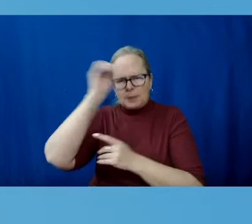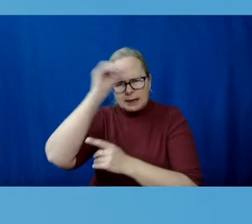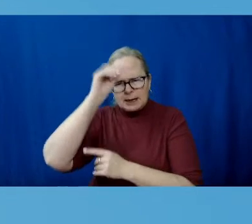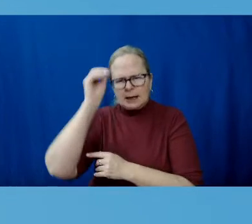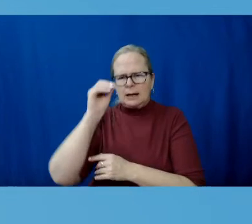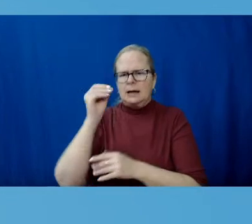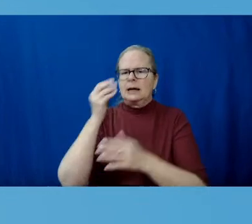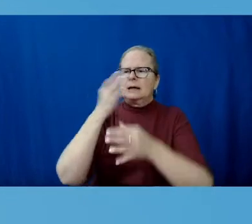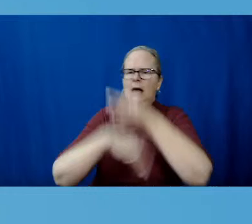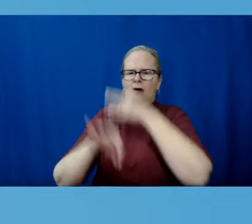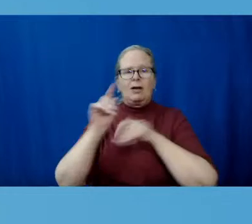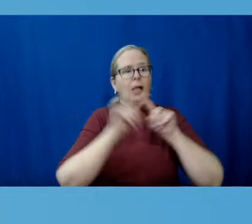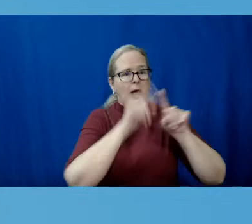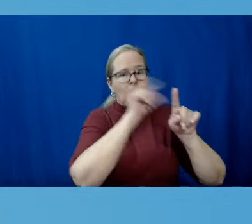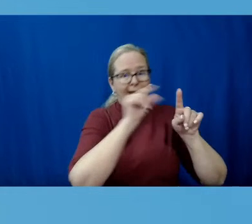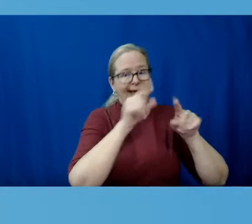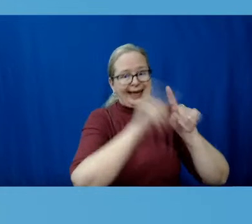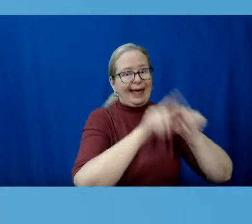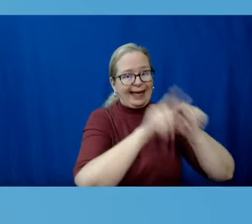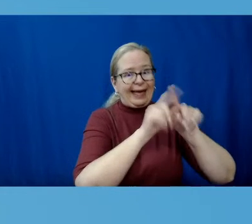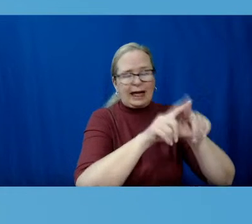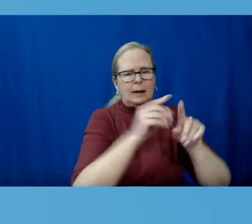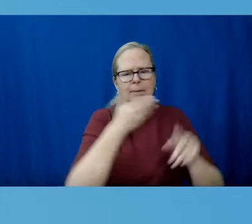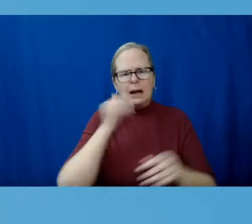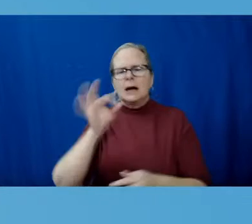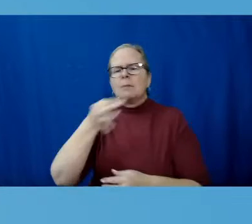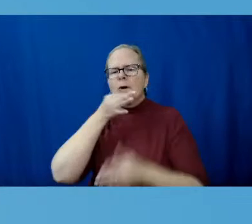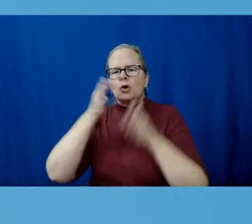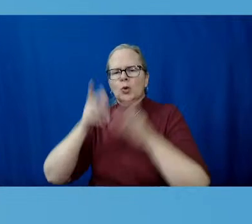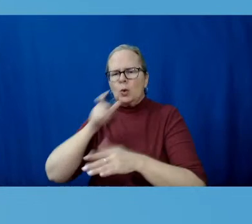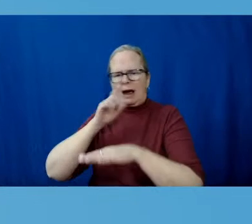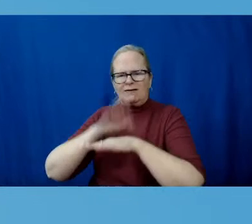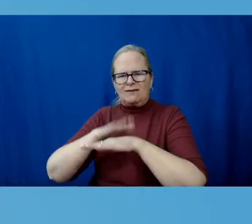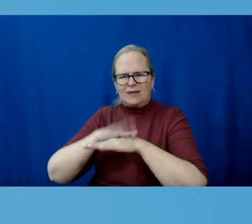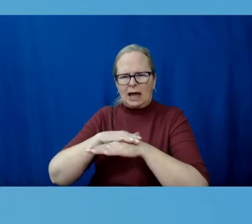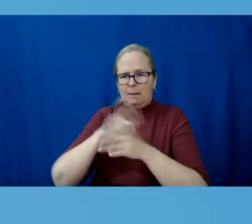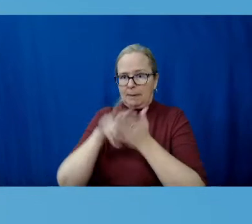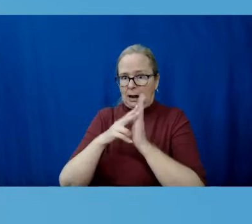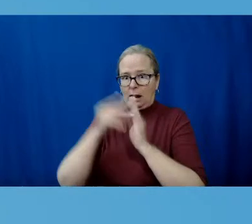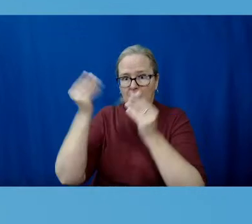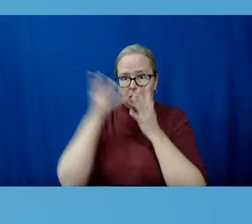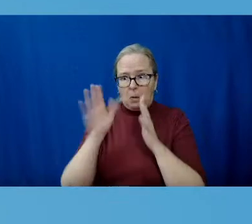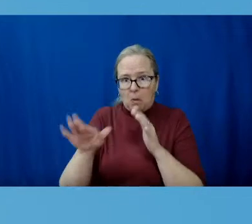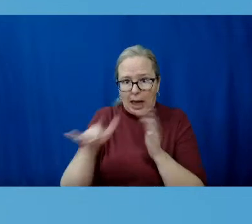and other experts are saying to upgrade your masks, then you need to do what's best for you.